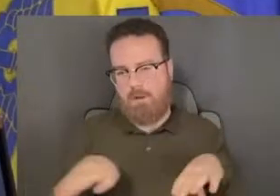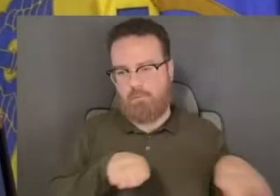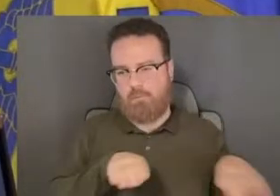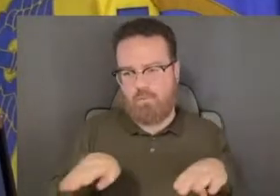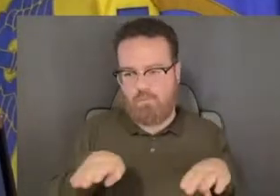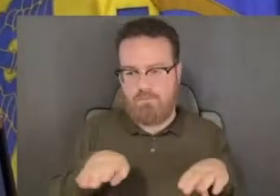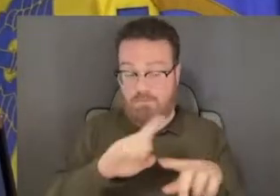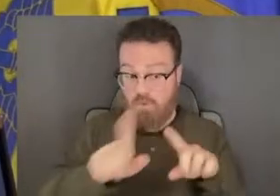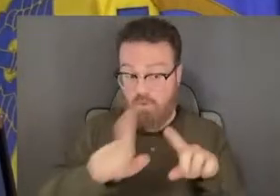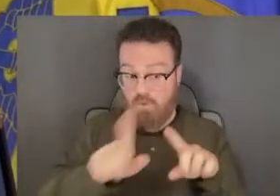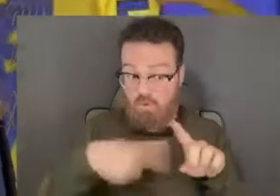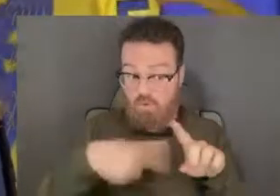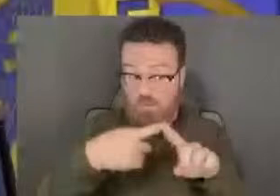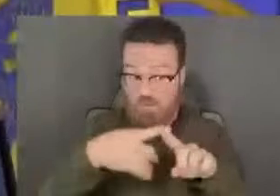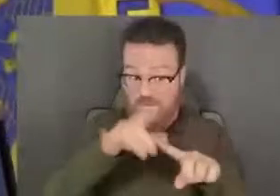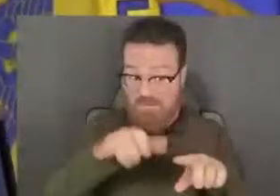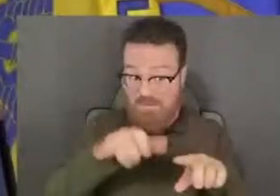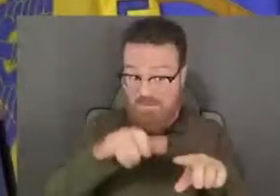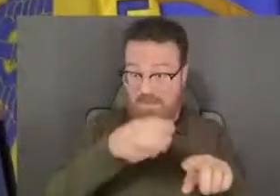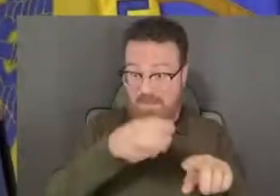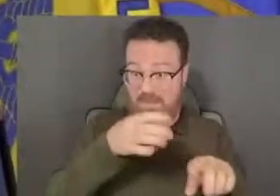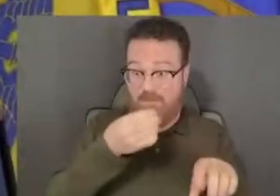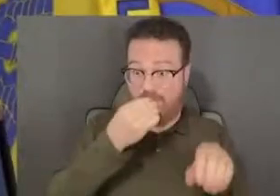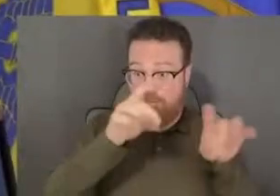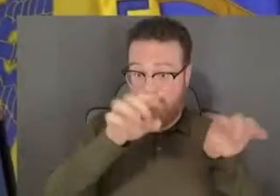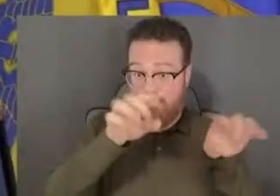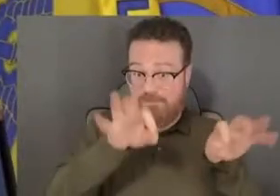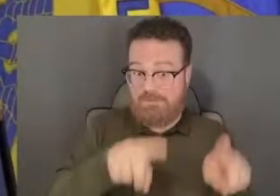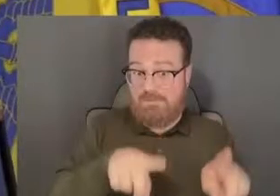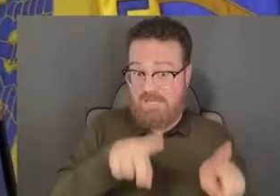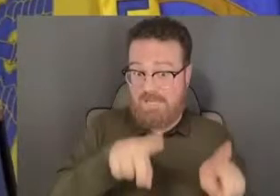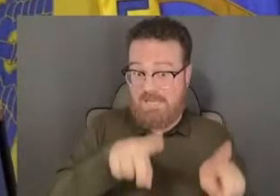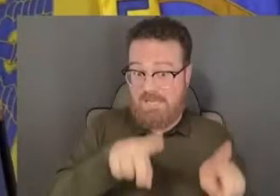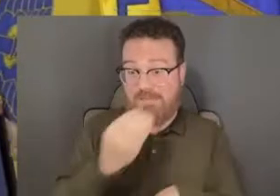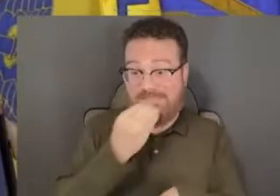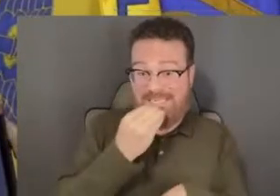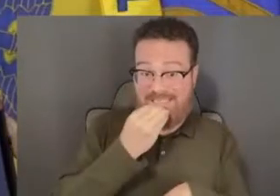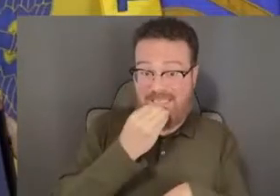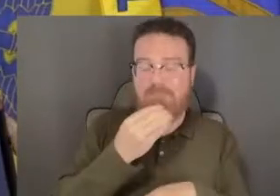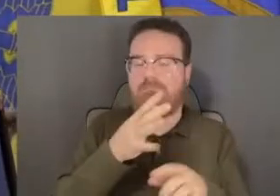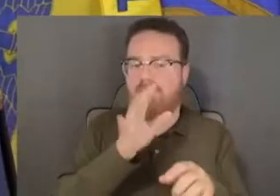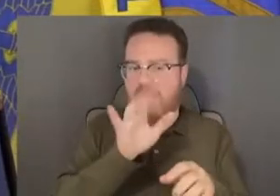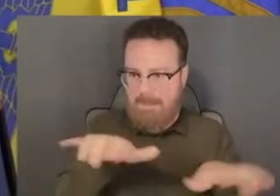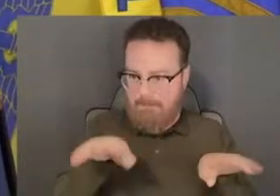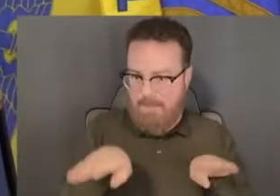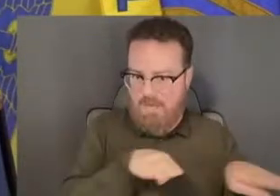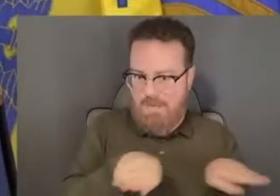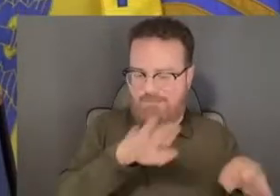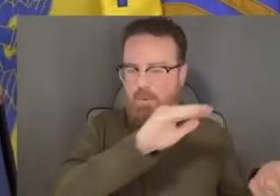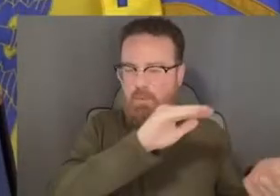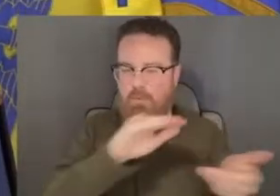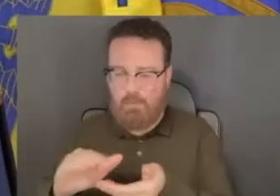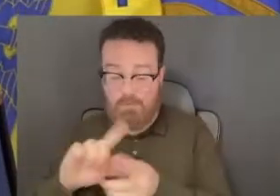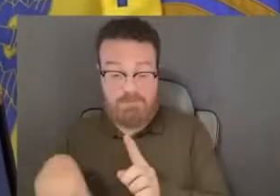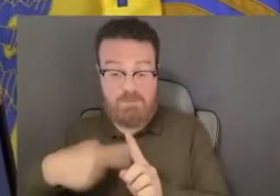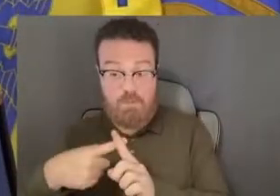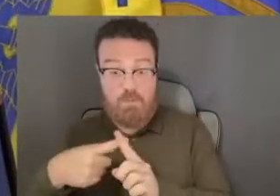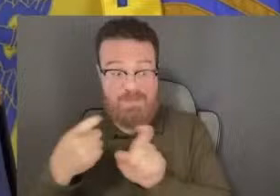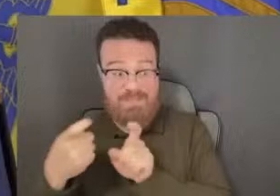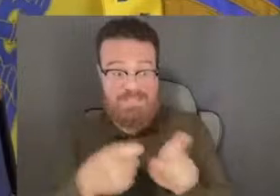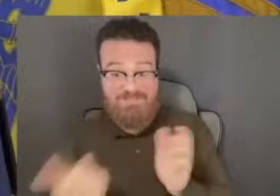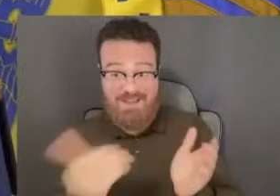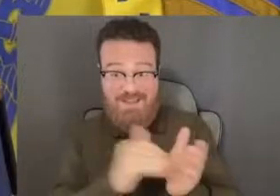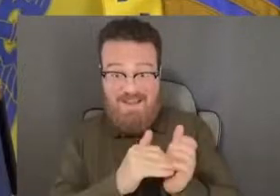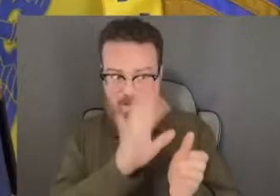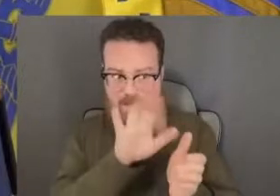and sometimes even reoccurs when those petroleum-based chemical dyes are reintroduced.